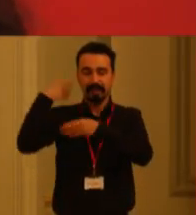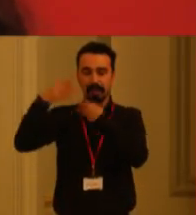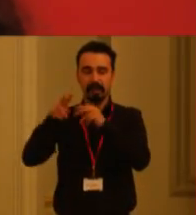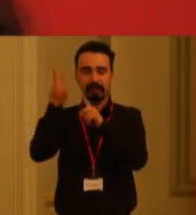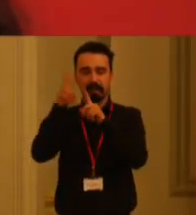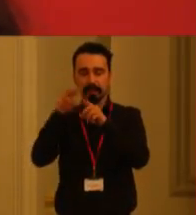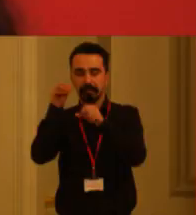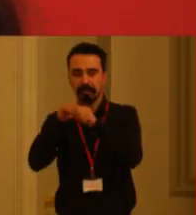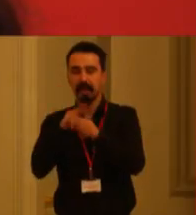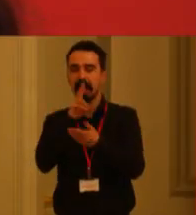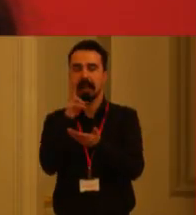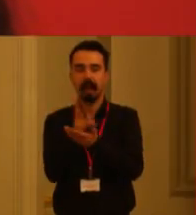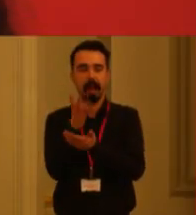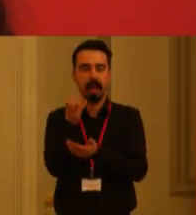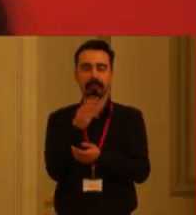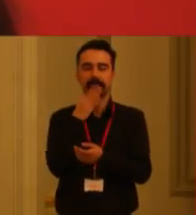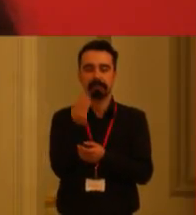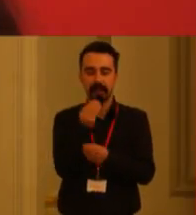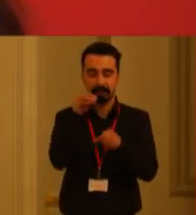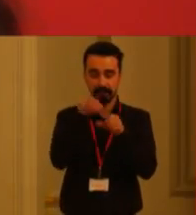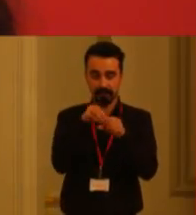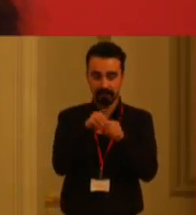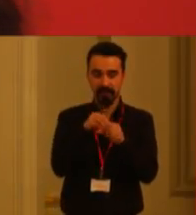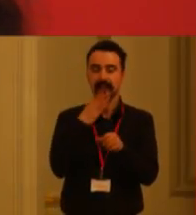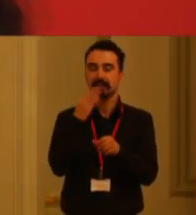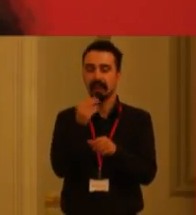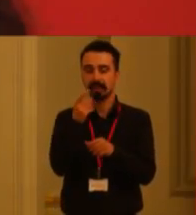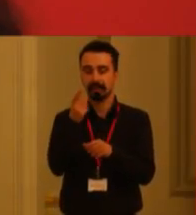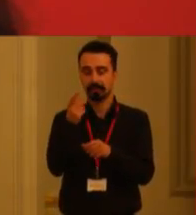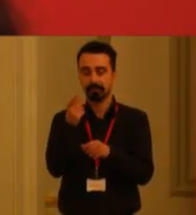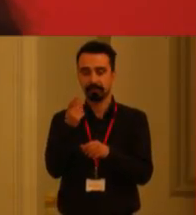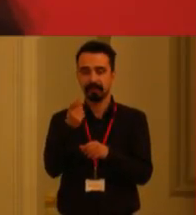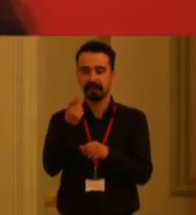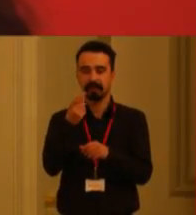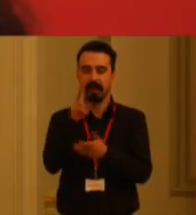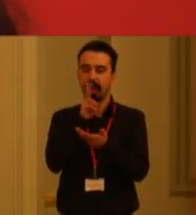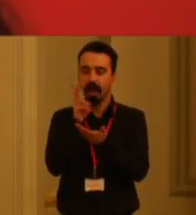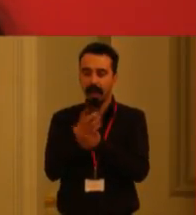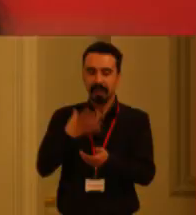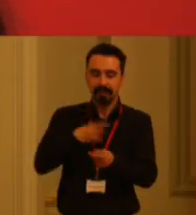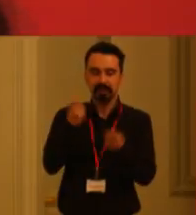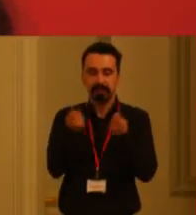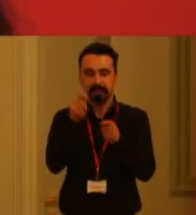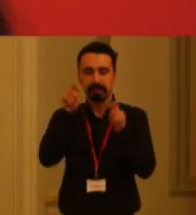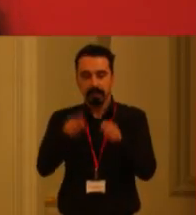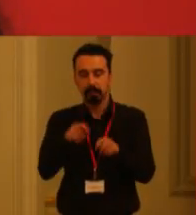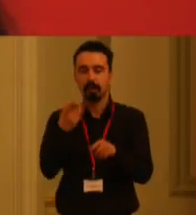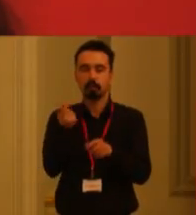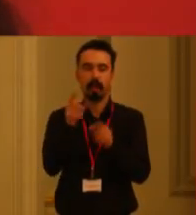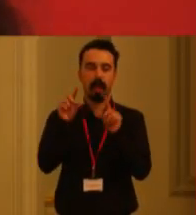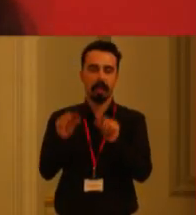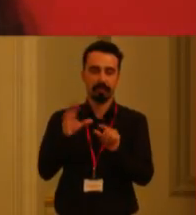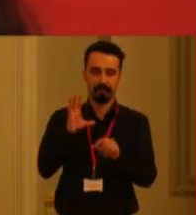those conventional participation modes and in the areas of decision making, participation of the young is